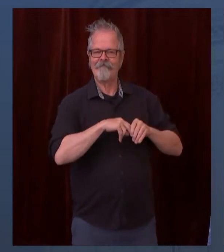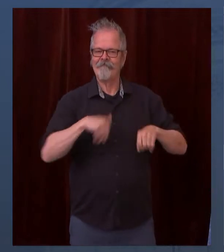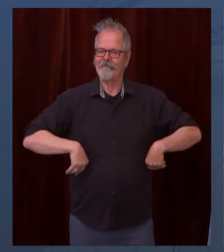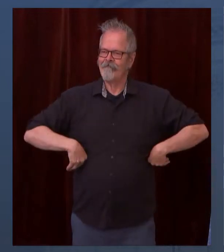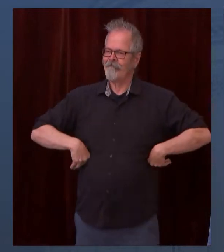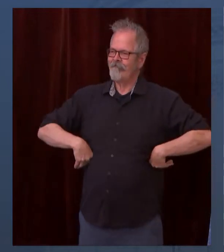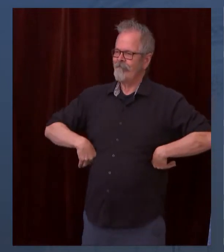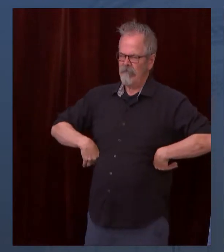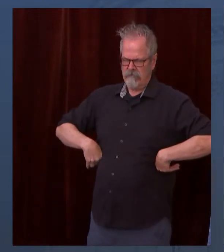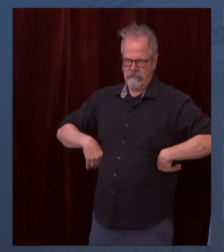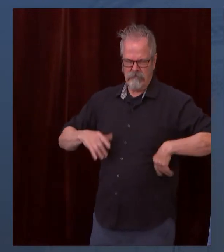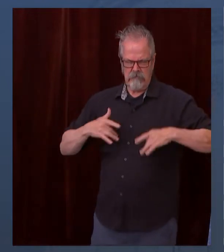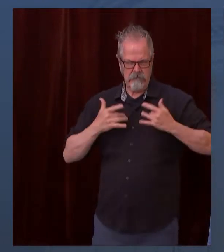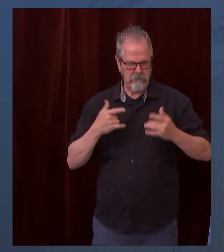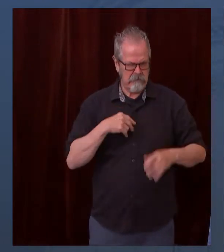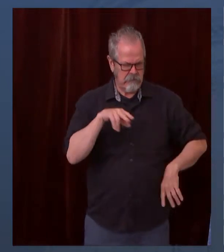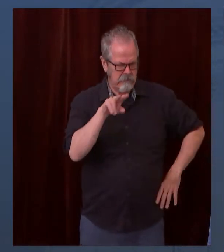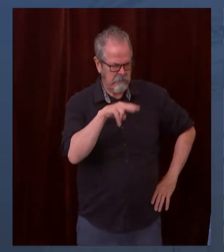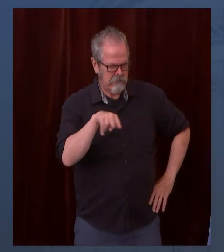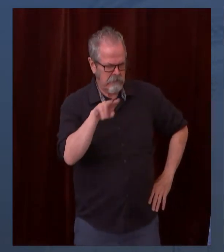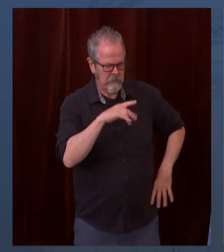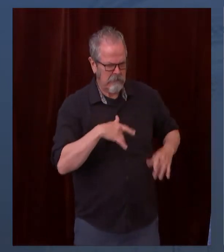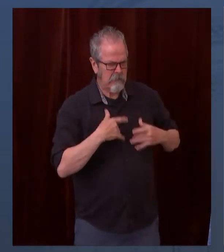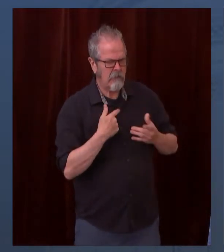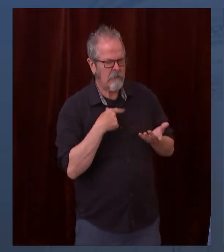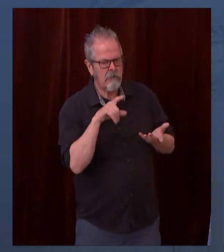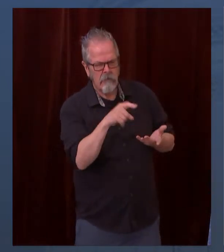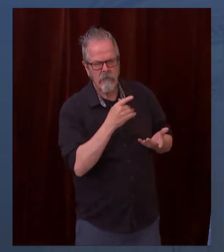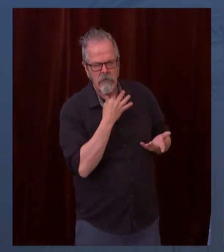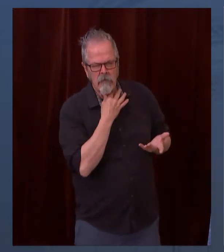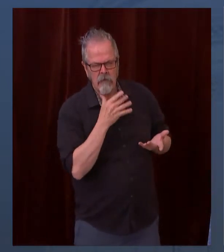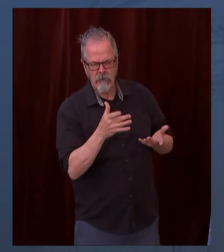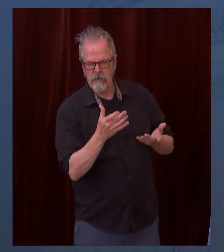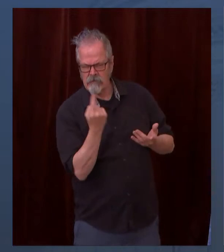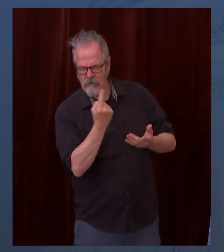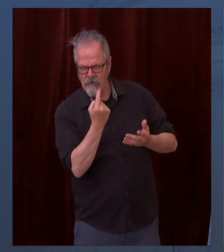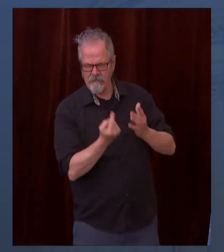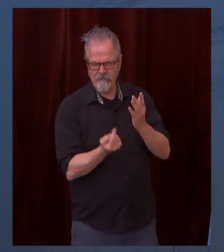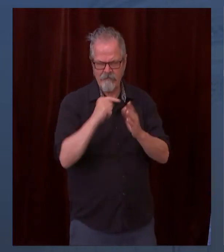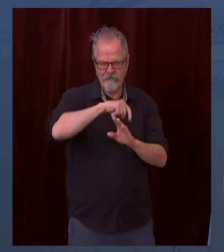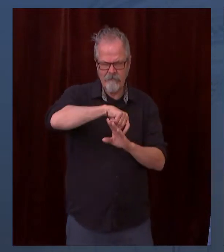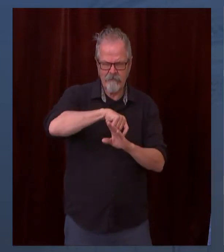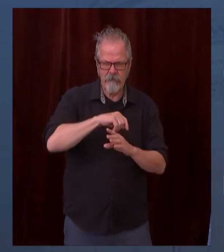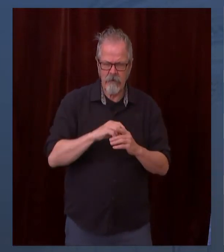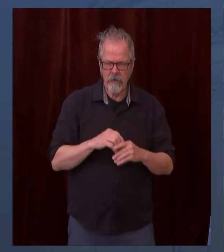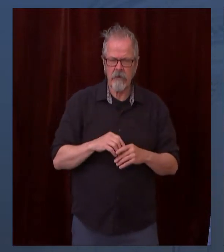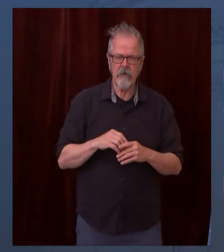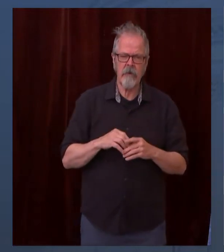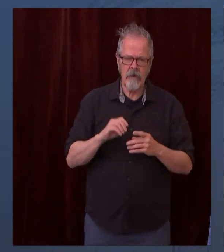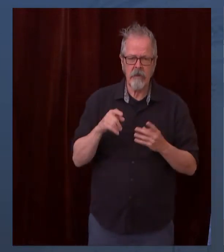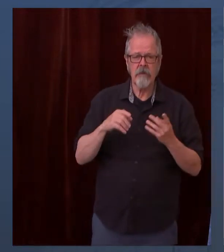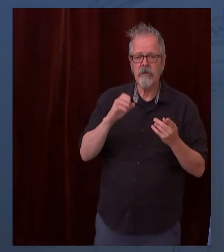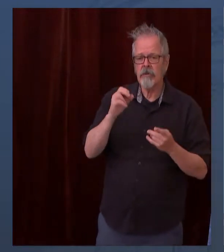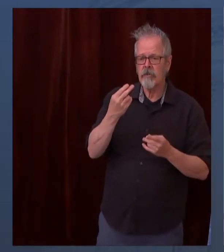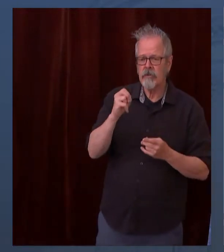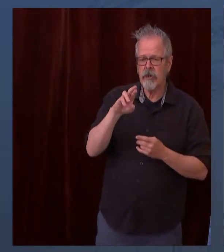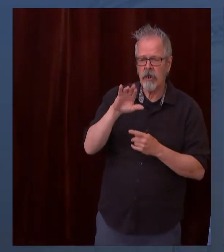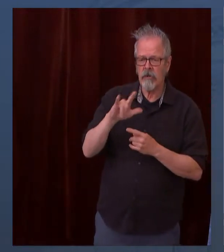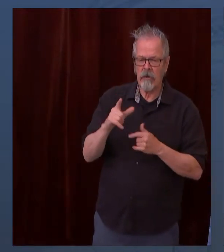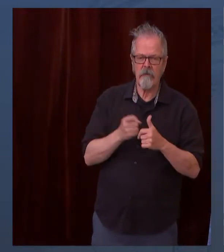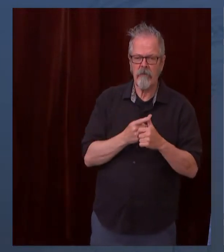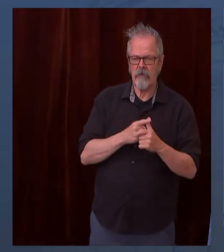I don't want to speculate too much on the root cause behind what is going on in health services in the Department of Corrections. I know that there are